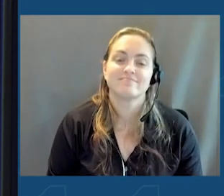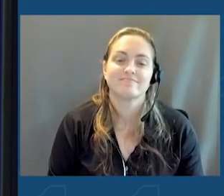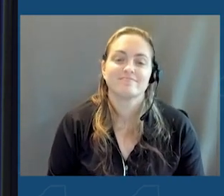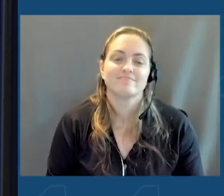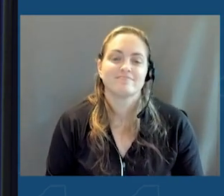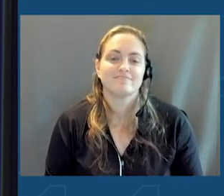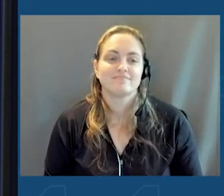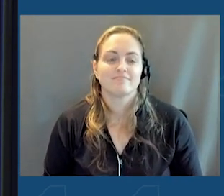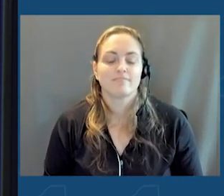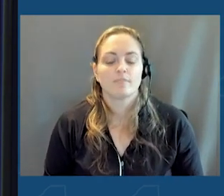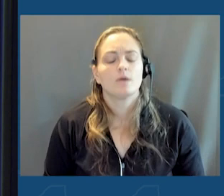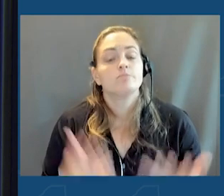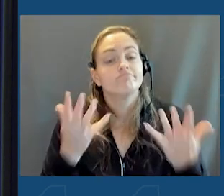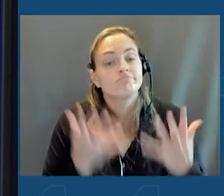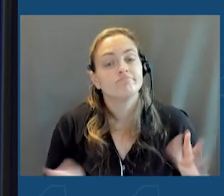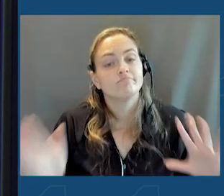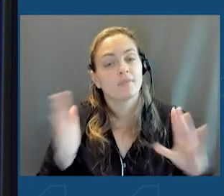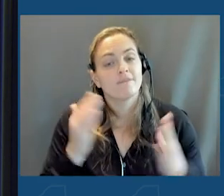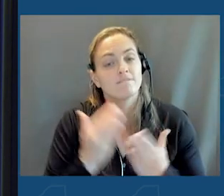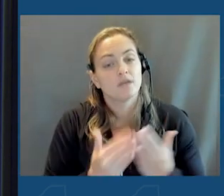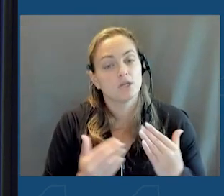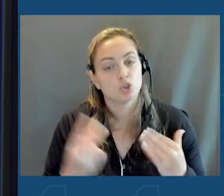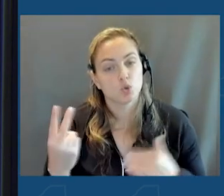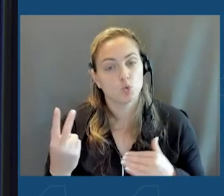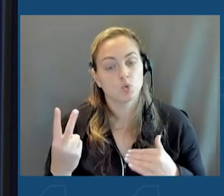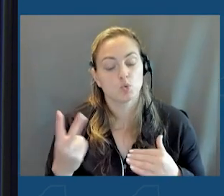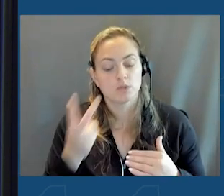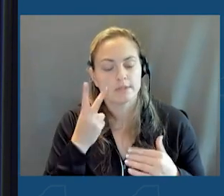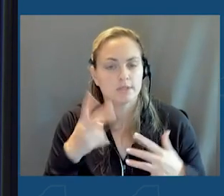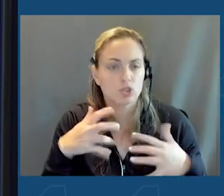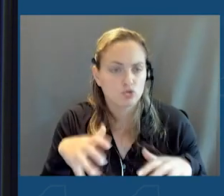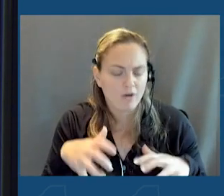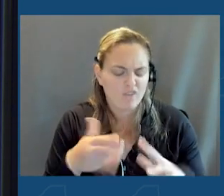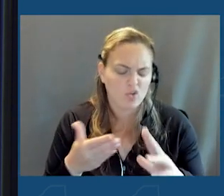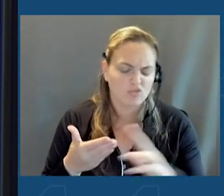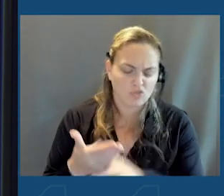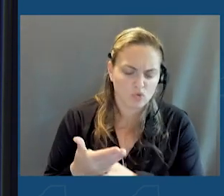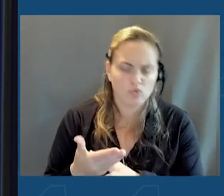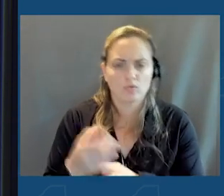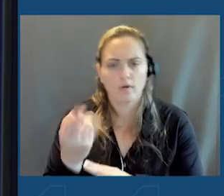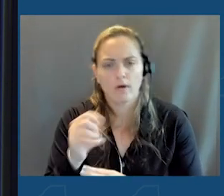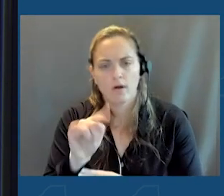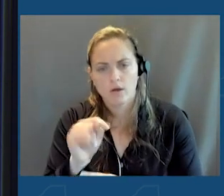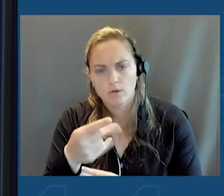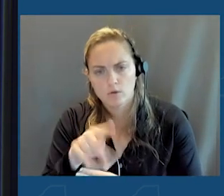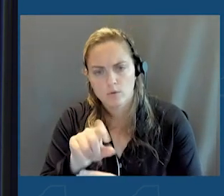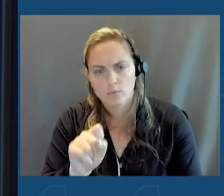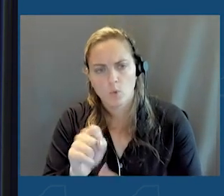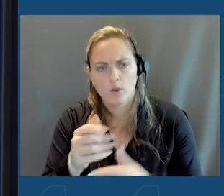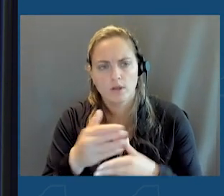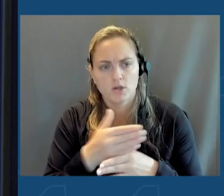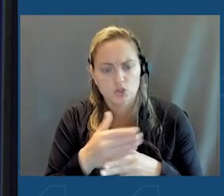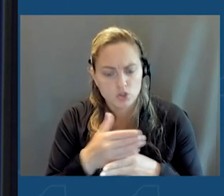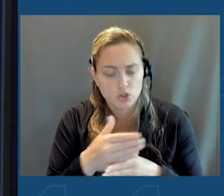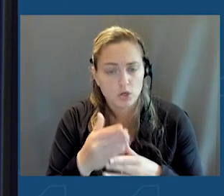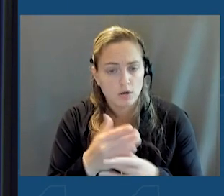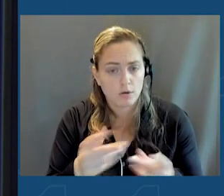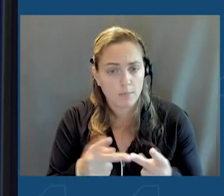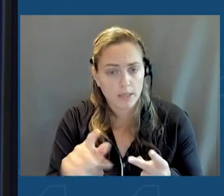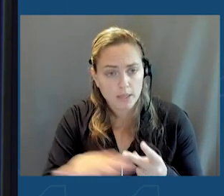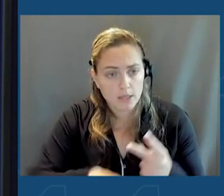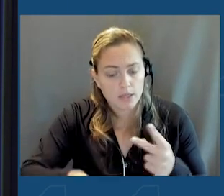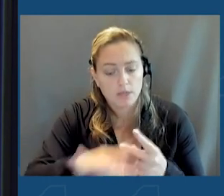With the completion of Phase 2, we're going to see traffic flowing directly into Hunts Point, shared spaces for cyclists